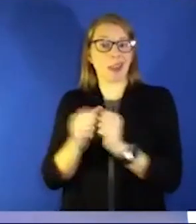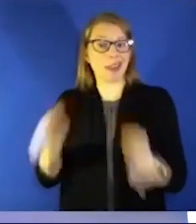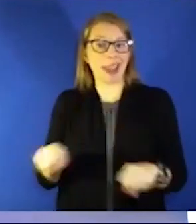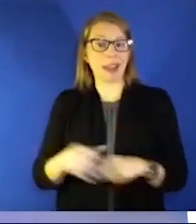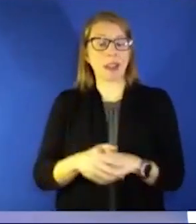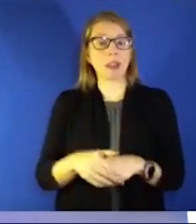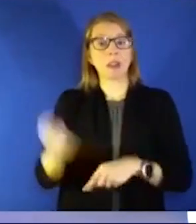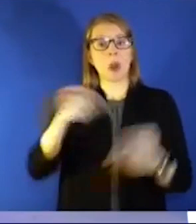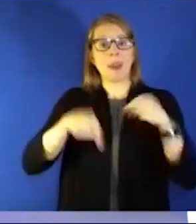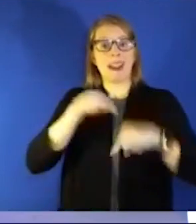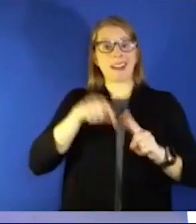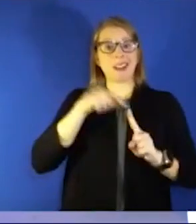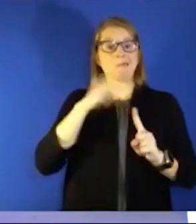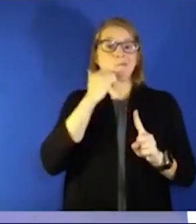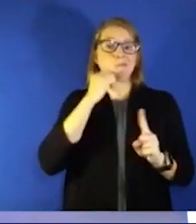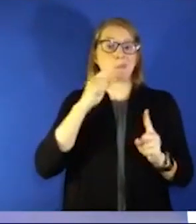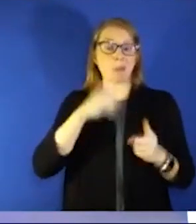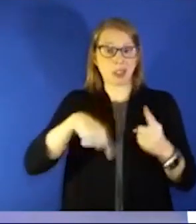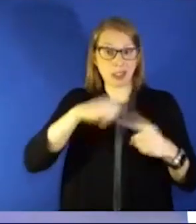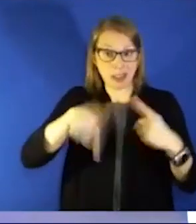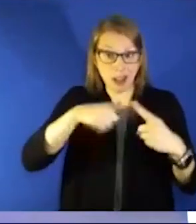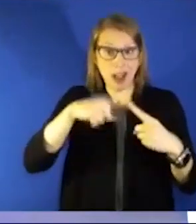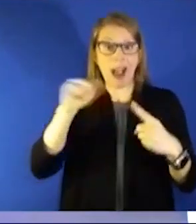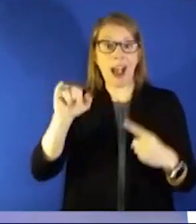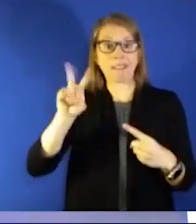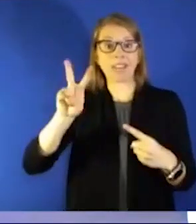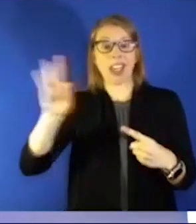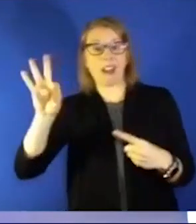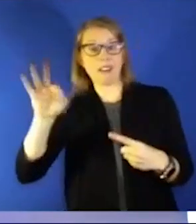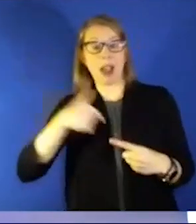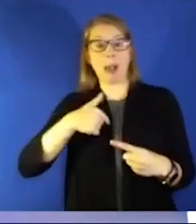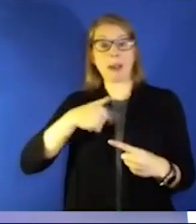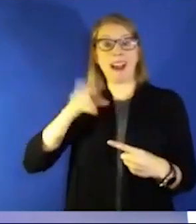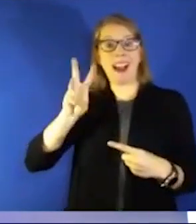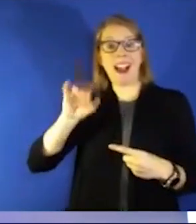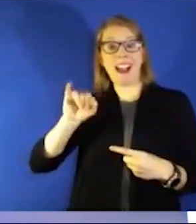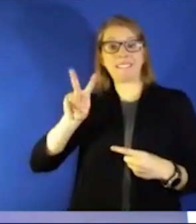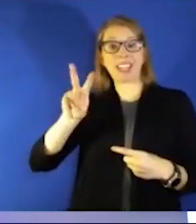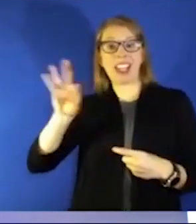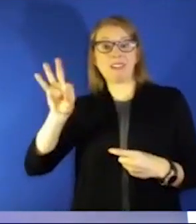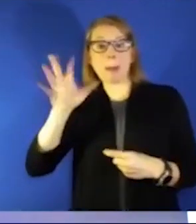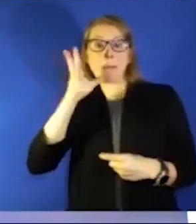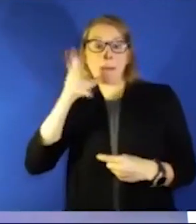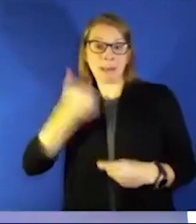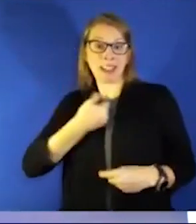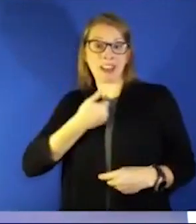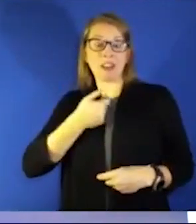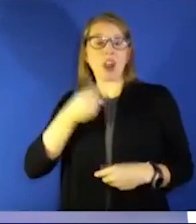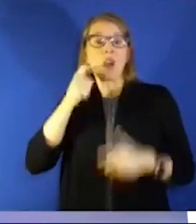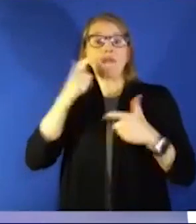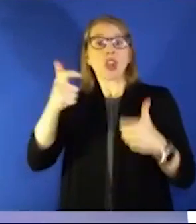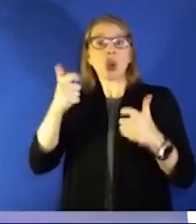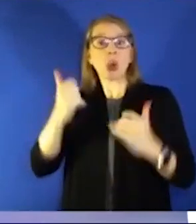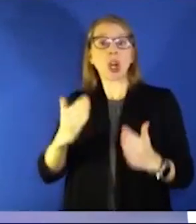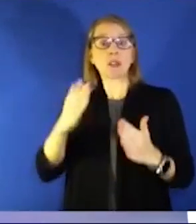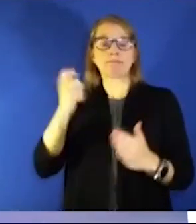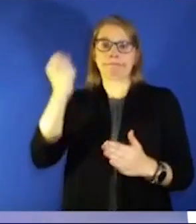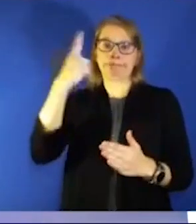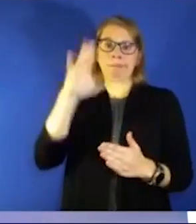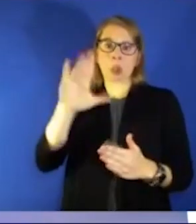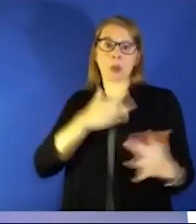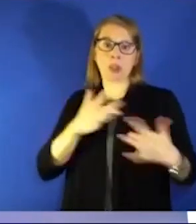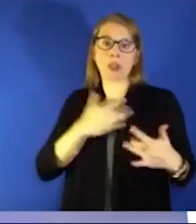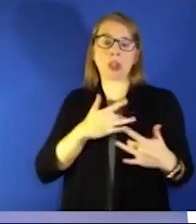menstrual cycles and doing IVF, I'm an IVF mom myself, so for this viewer, I totally understand your concern here, and she brings up a good